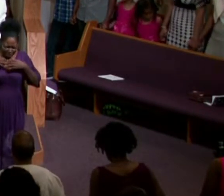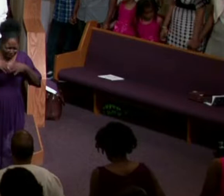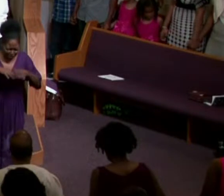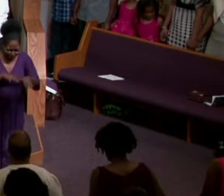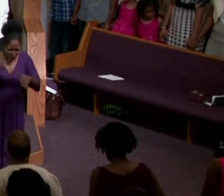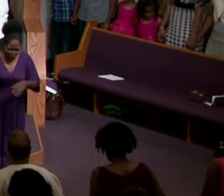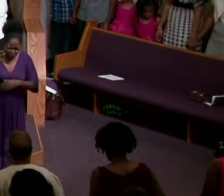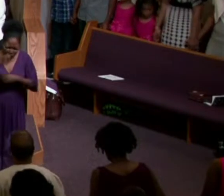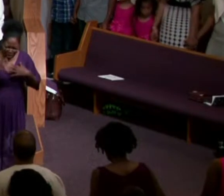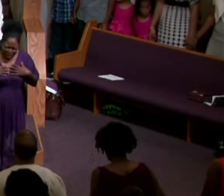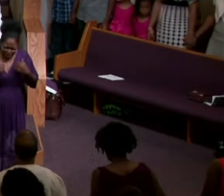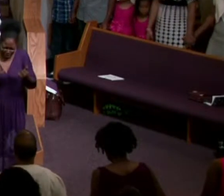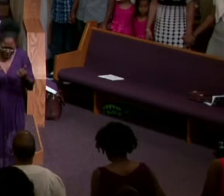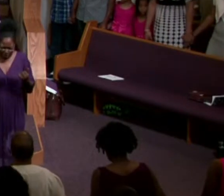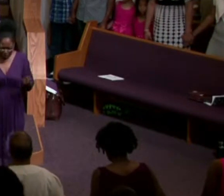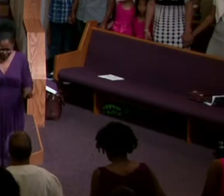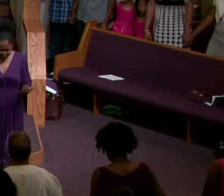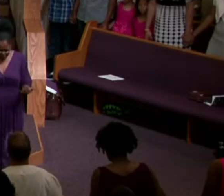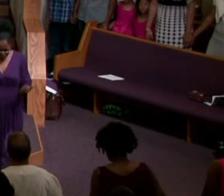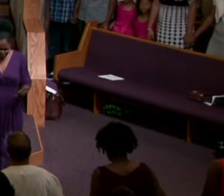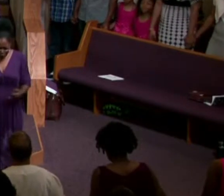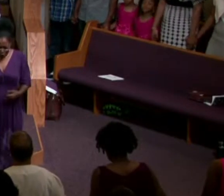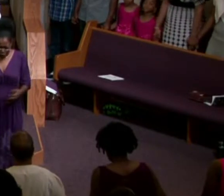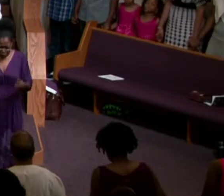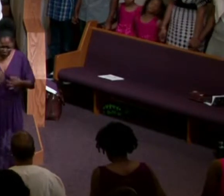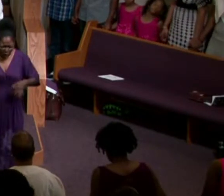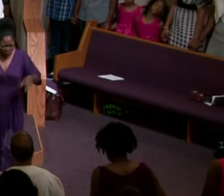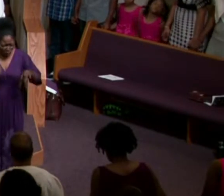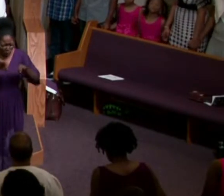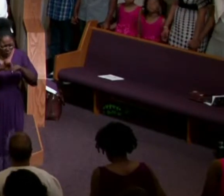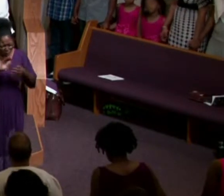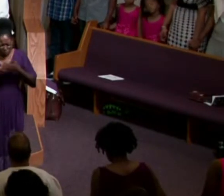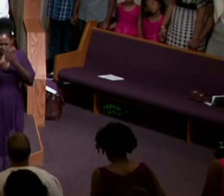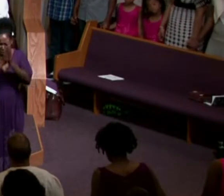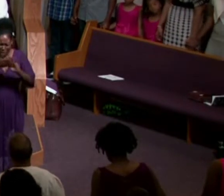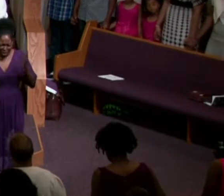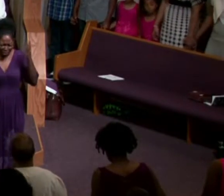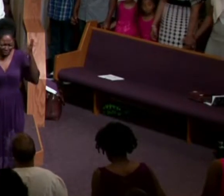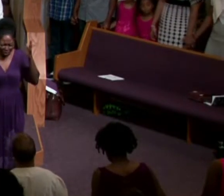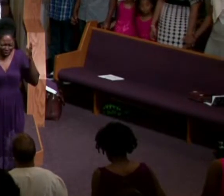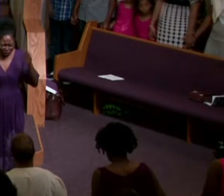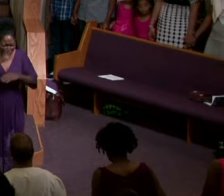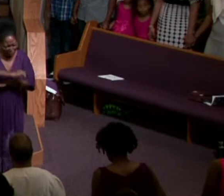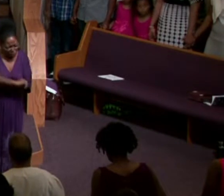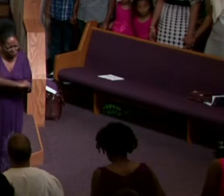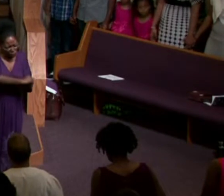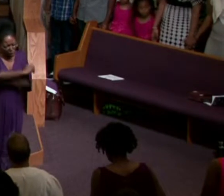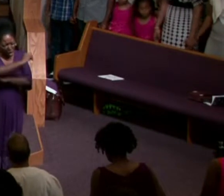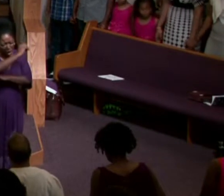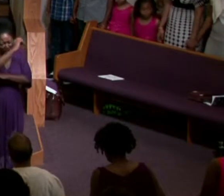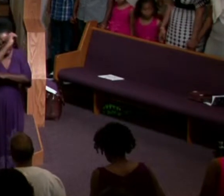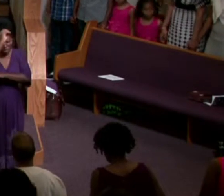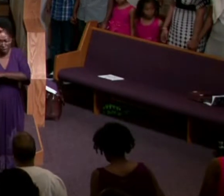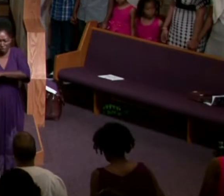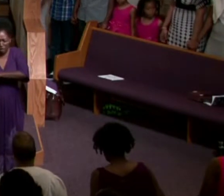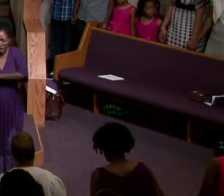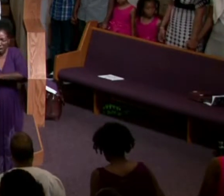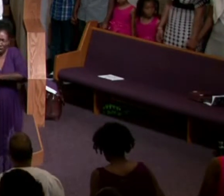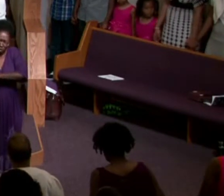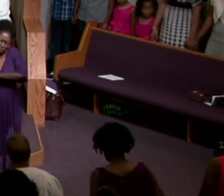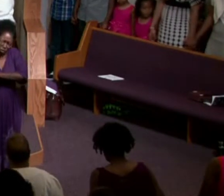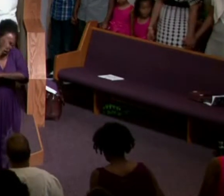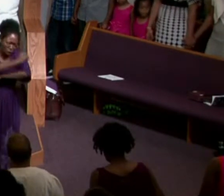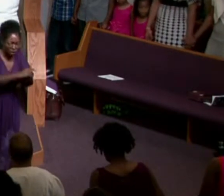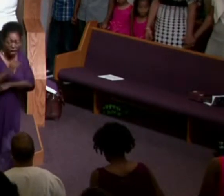place today, for you are worthy to be praised, Father. From the rising of the sun to the going down of the same,